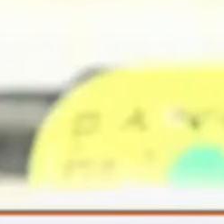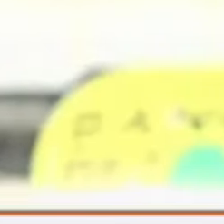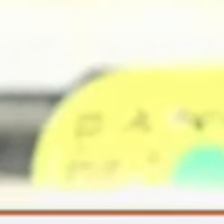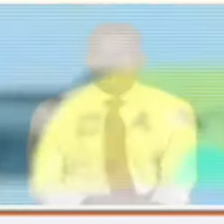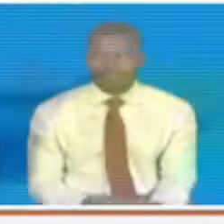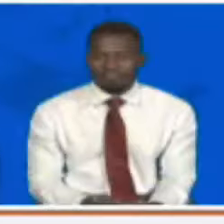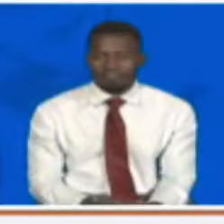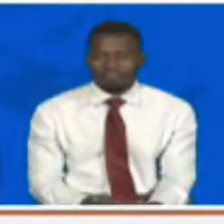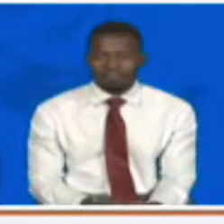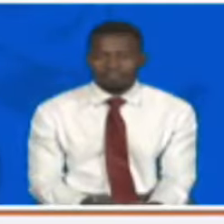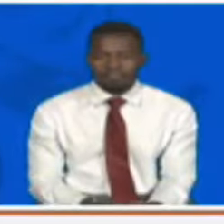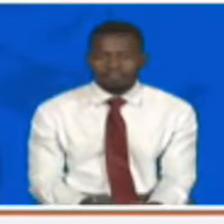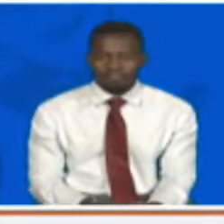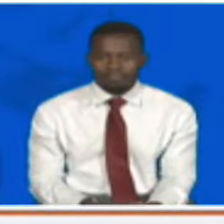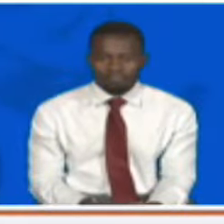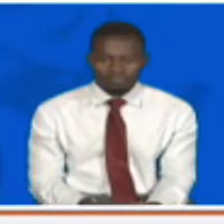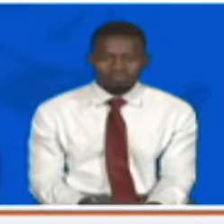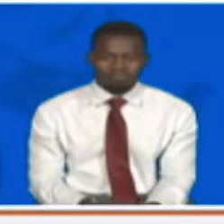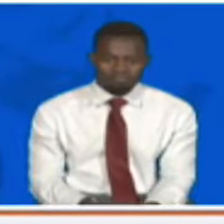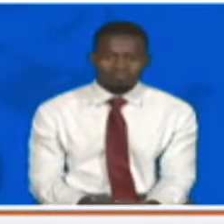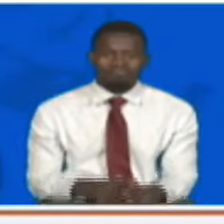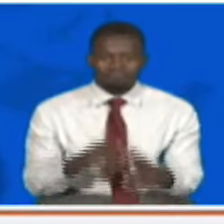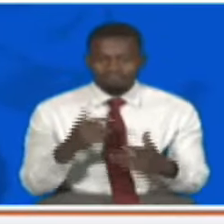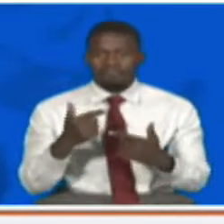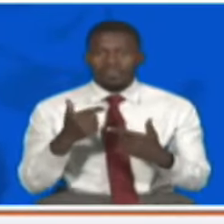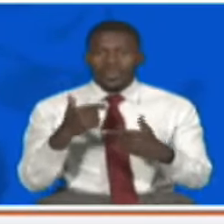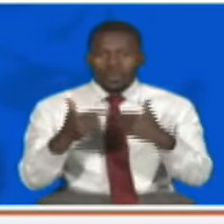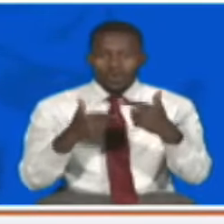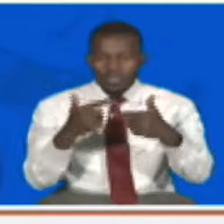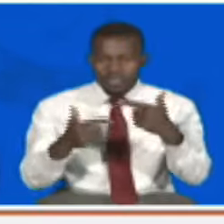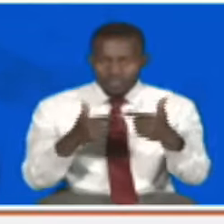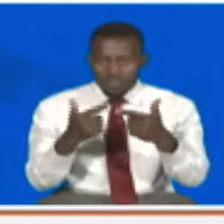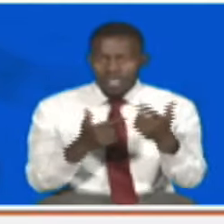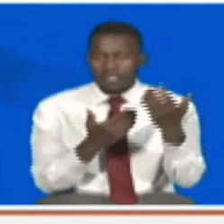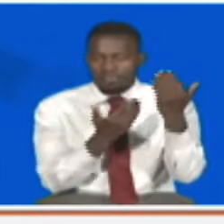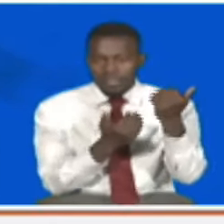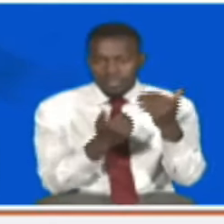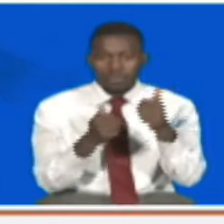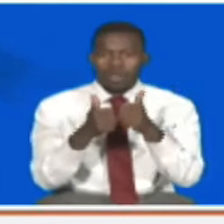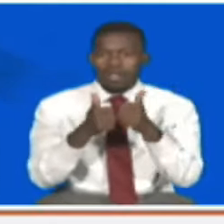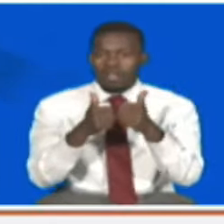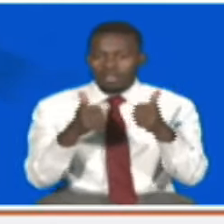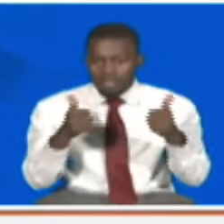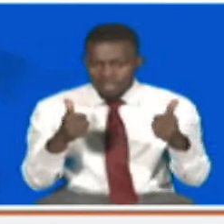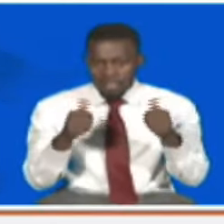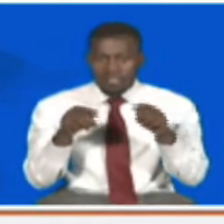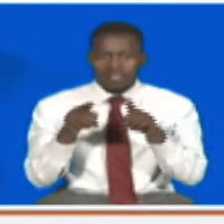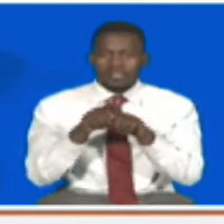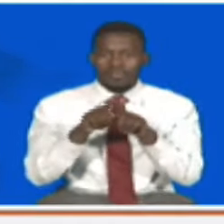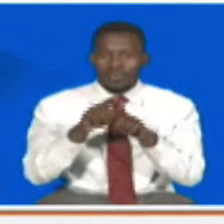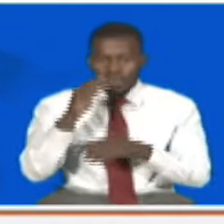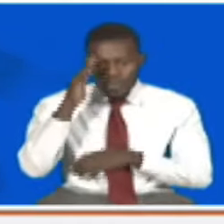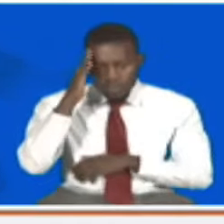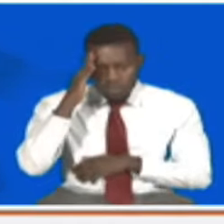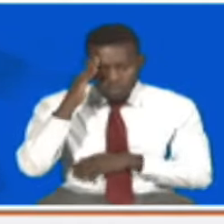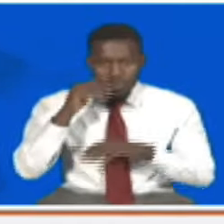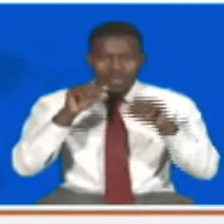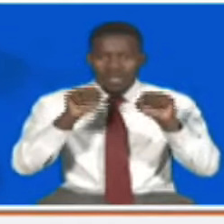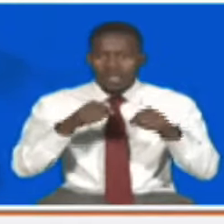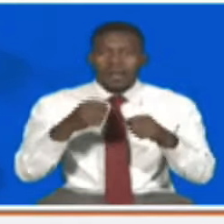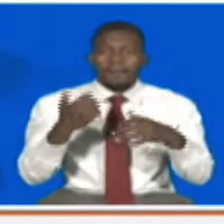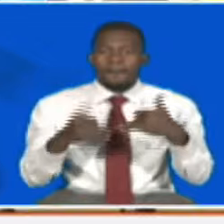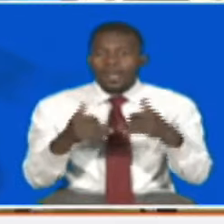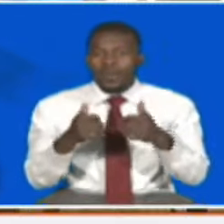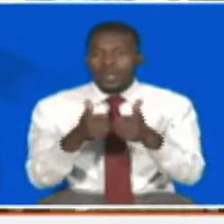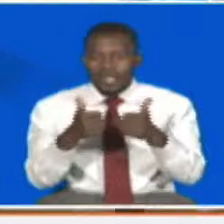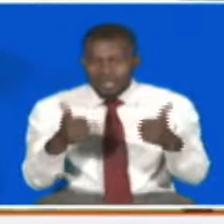We had a good preparation. All the lads are looking forward to tomorrow's game. We know it's an important game for us. We have lost two games